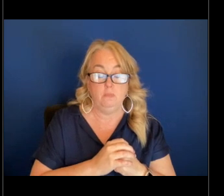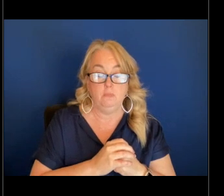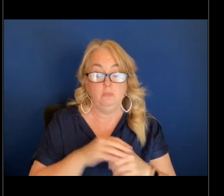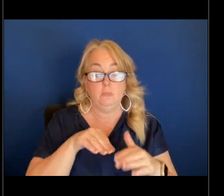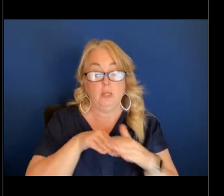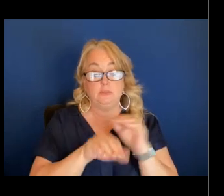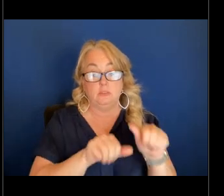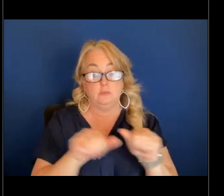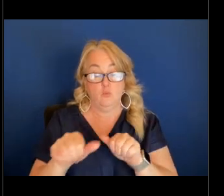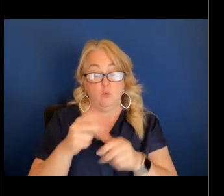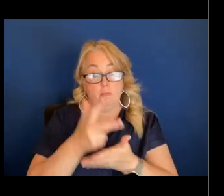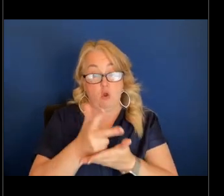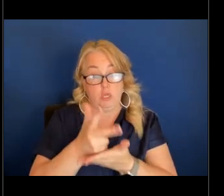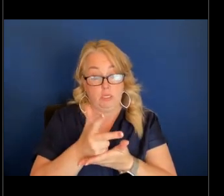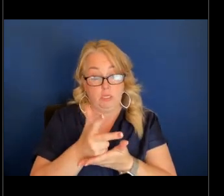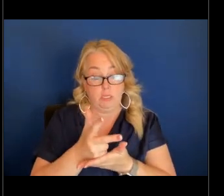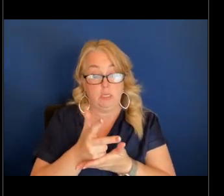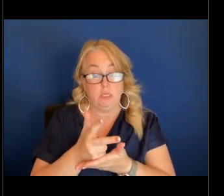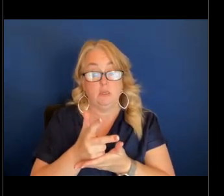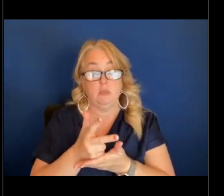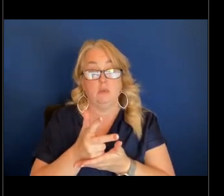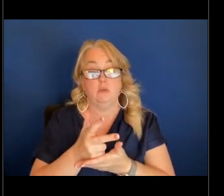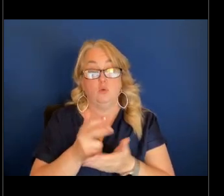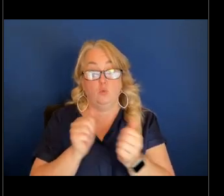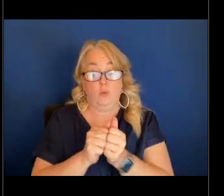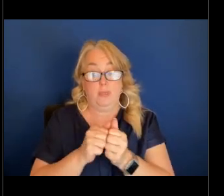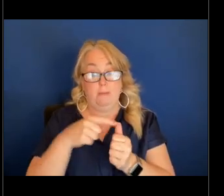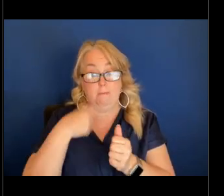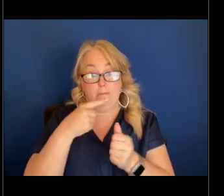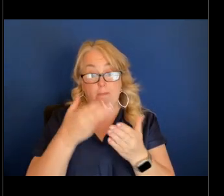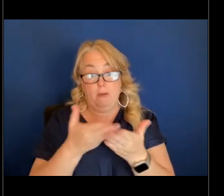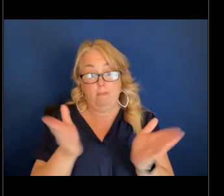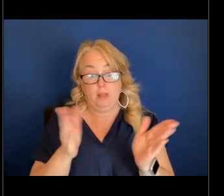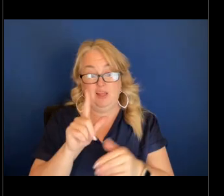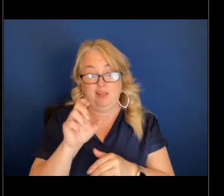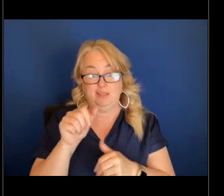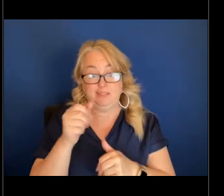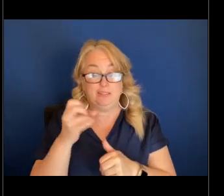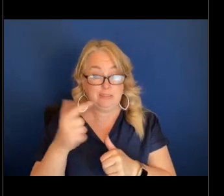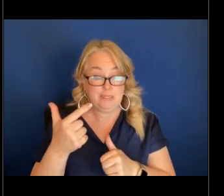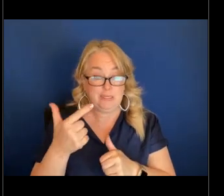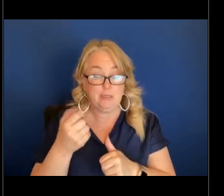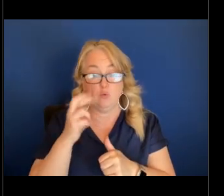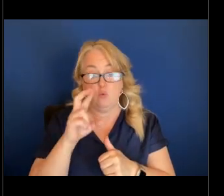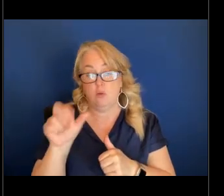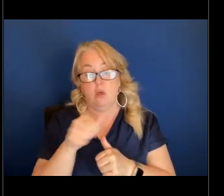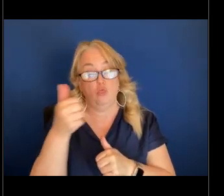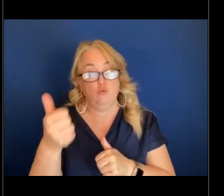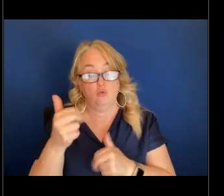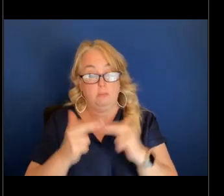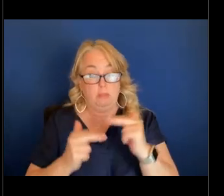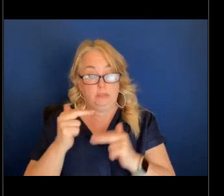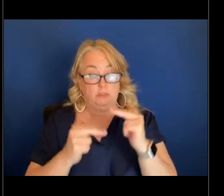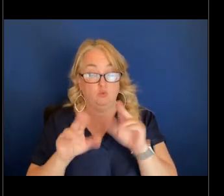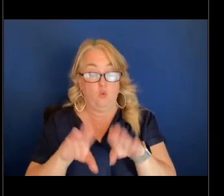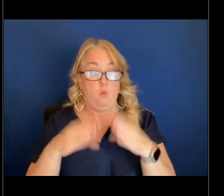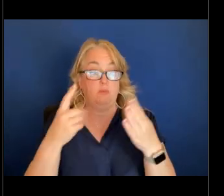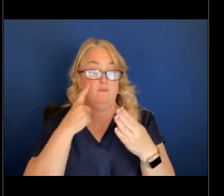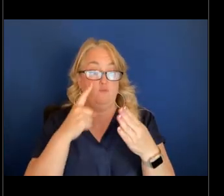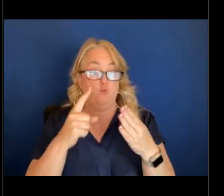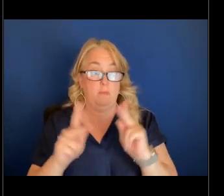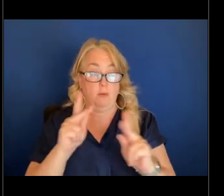Accessible parking spaces serving a public leasing office or another facility open to the public